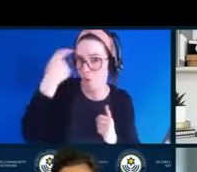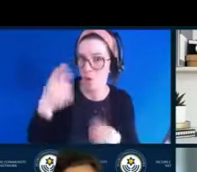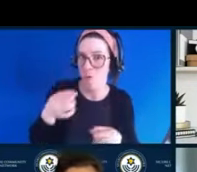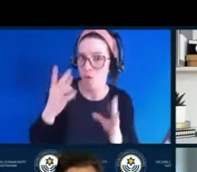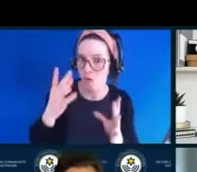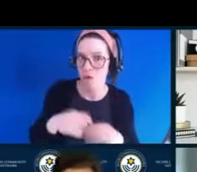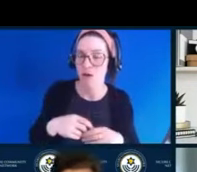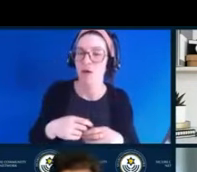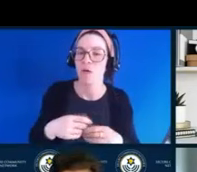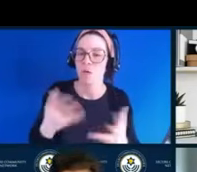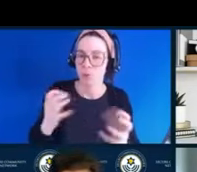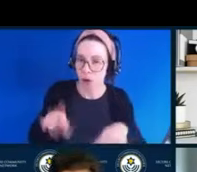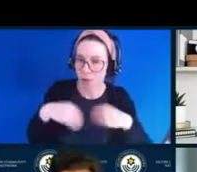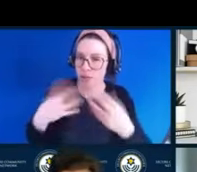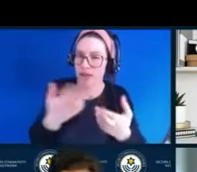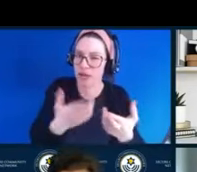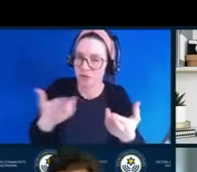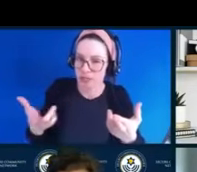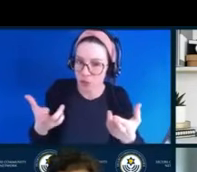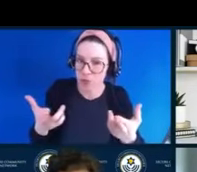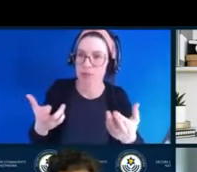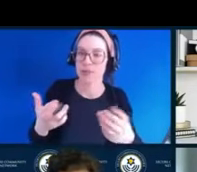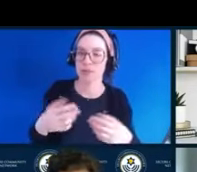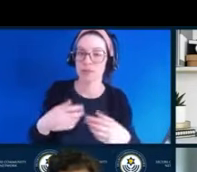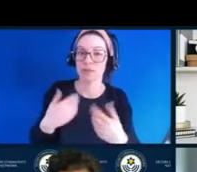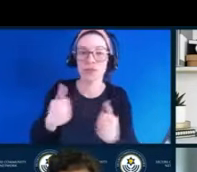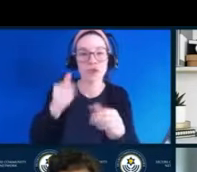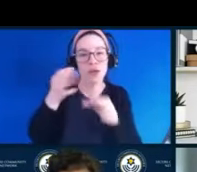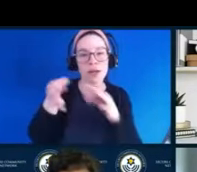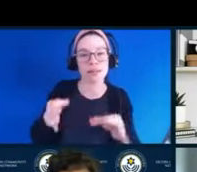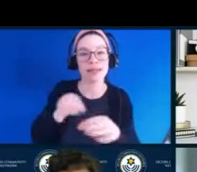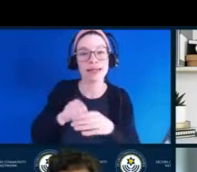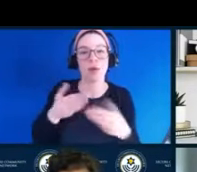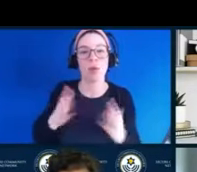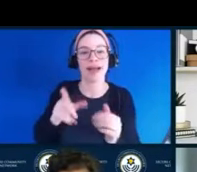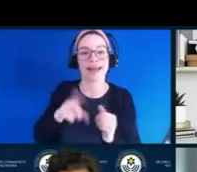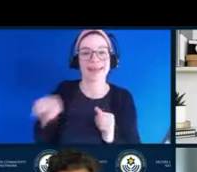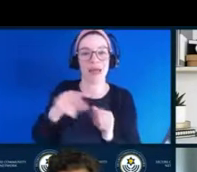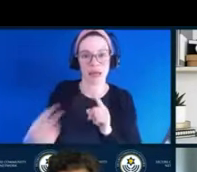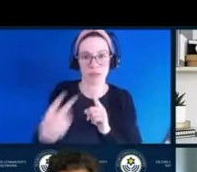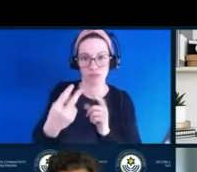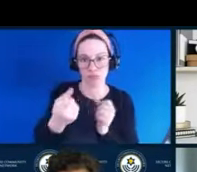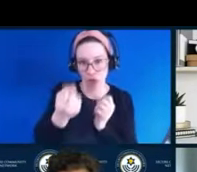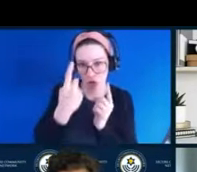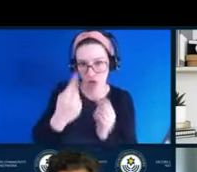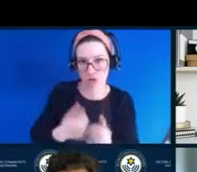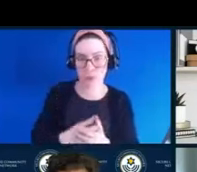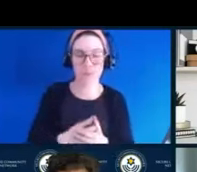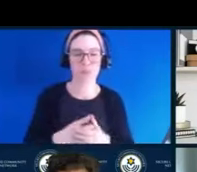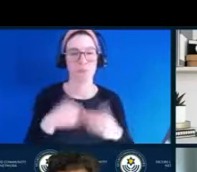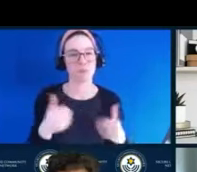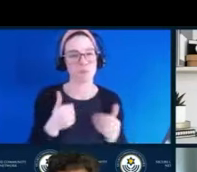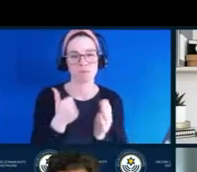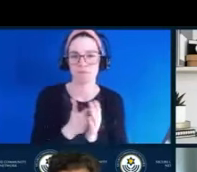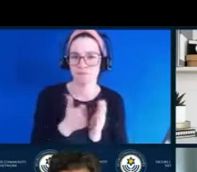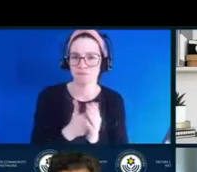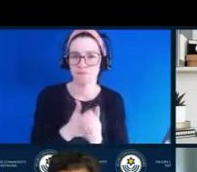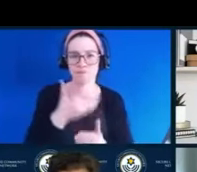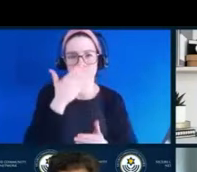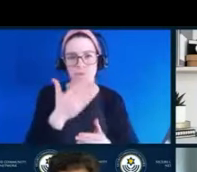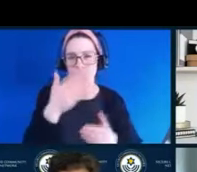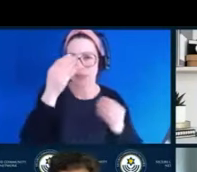and in a cadence that they can understand. No, all very, very helpful. All very, very helpful, especially talking about how we